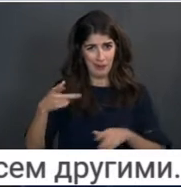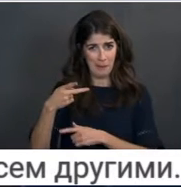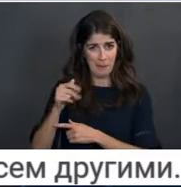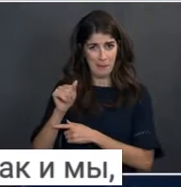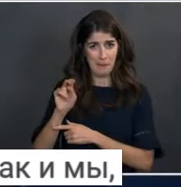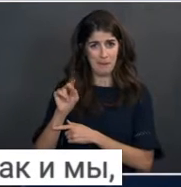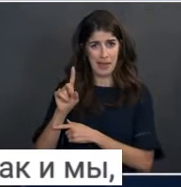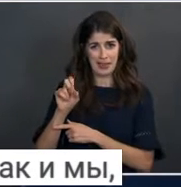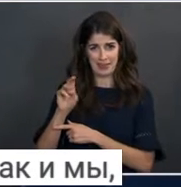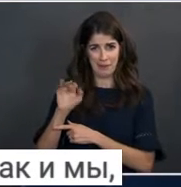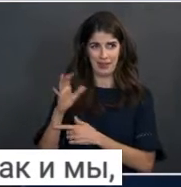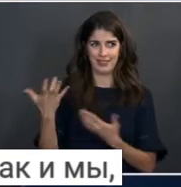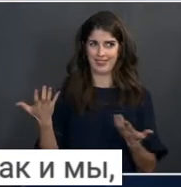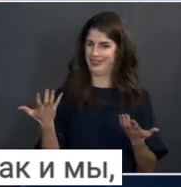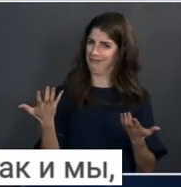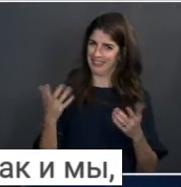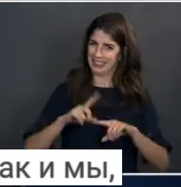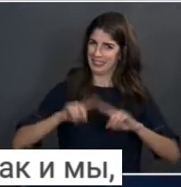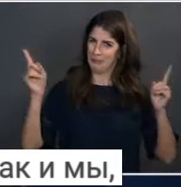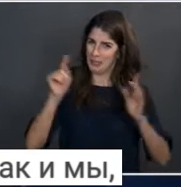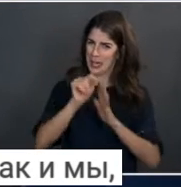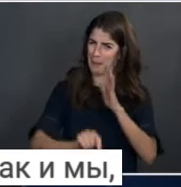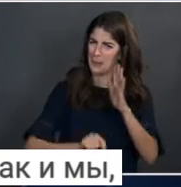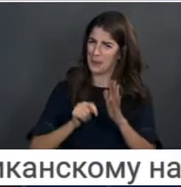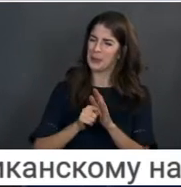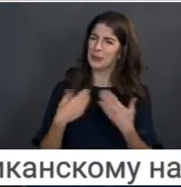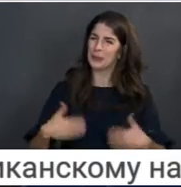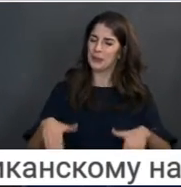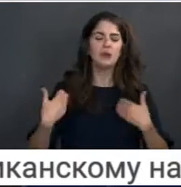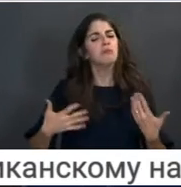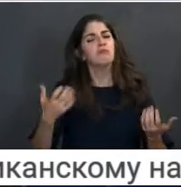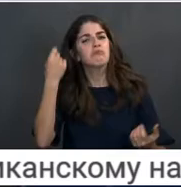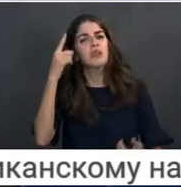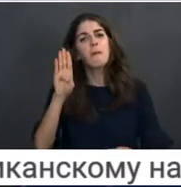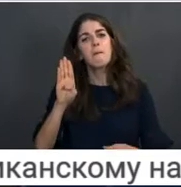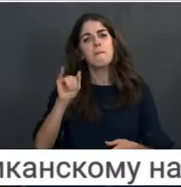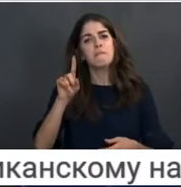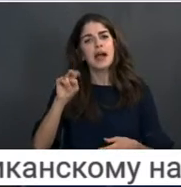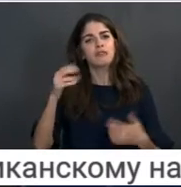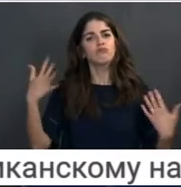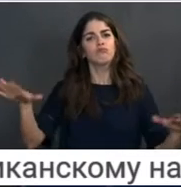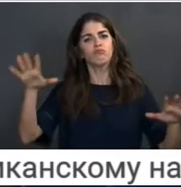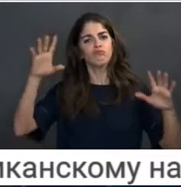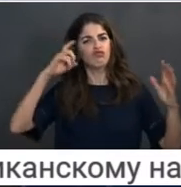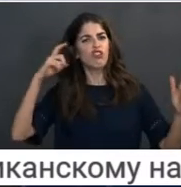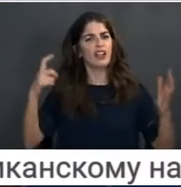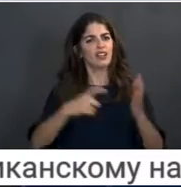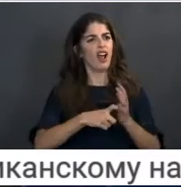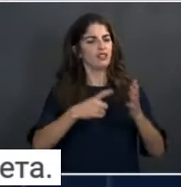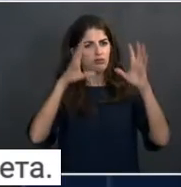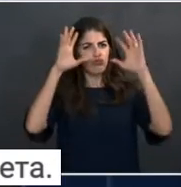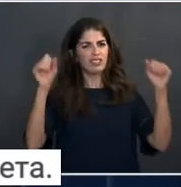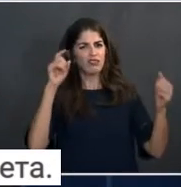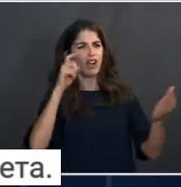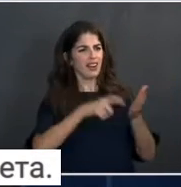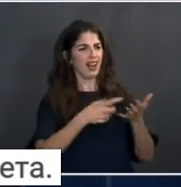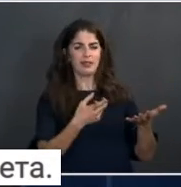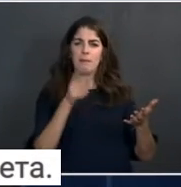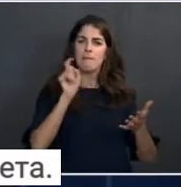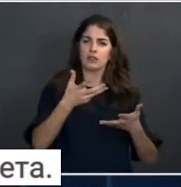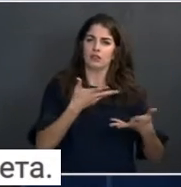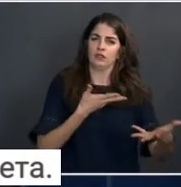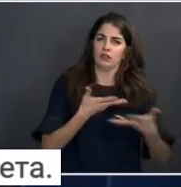quite different. But he fully recognizes, as do we, the importance of speaking directly to the American people about